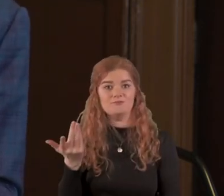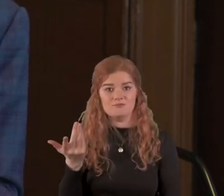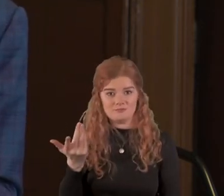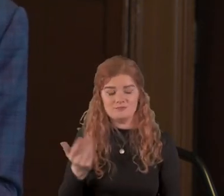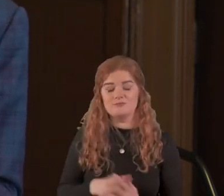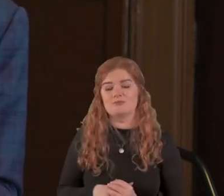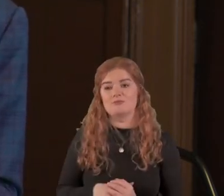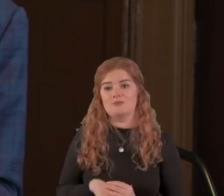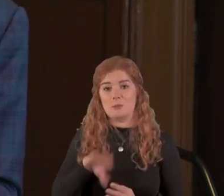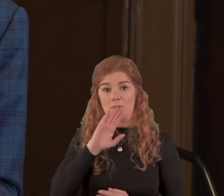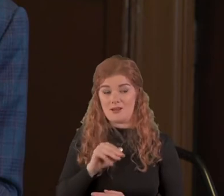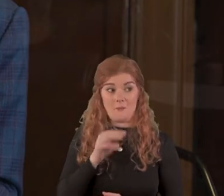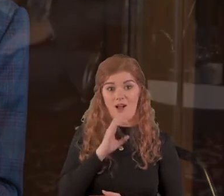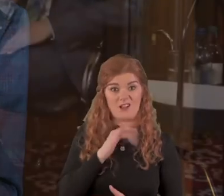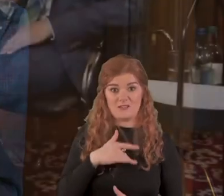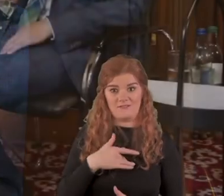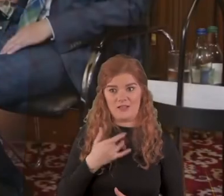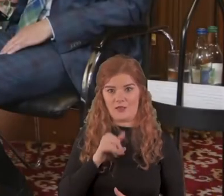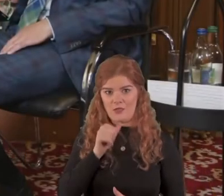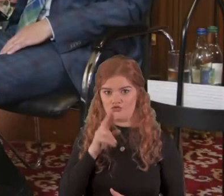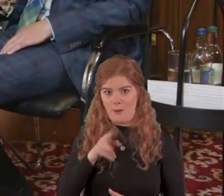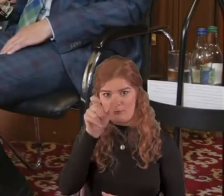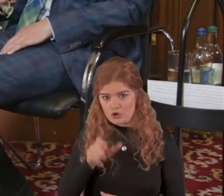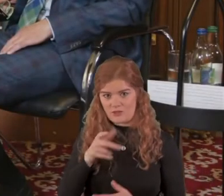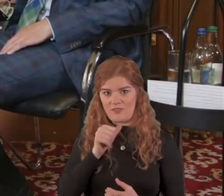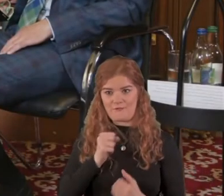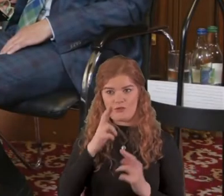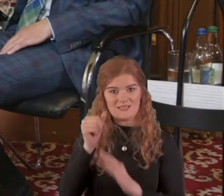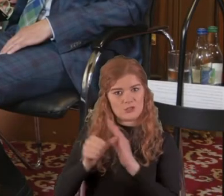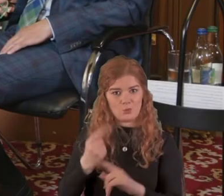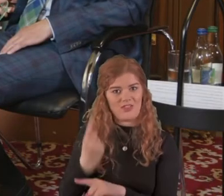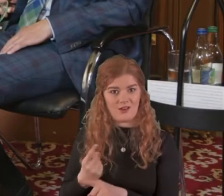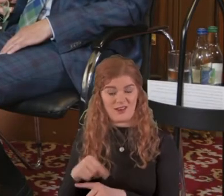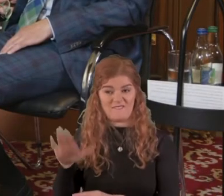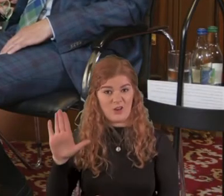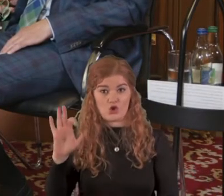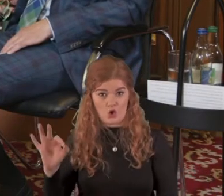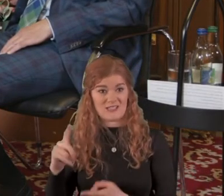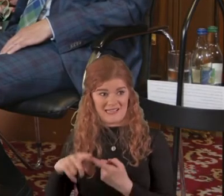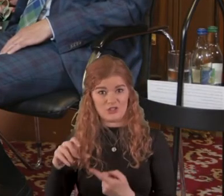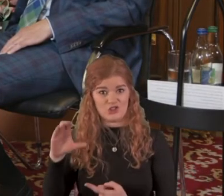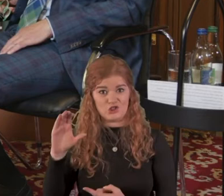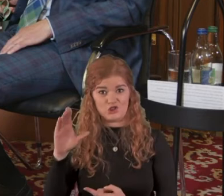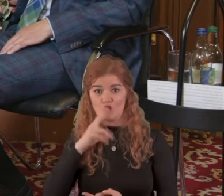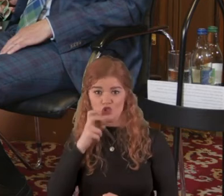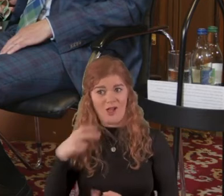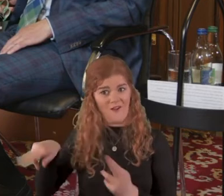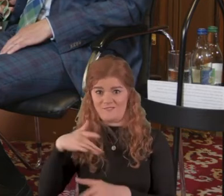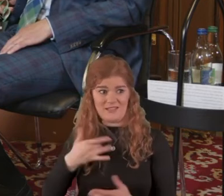So Collins felt ill-equipped to be there, and Lloyd George and Churchill very much felt they were